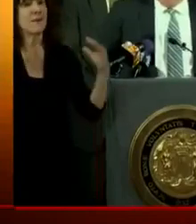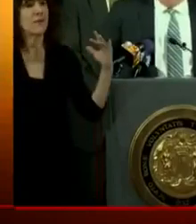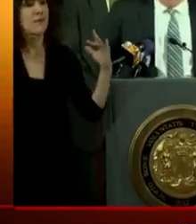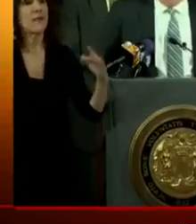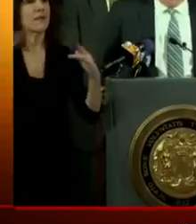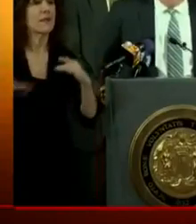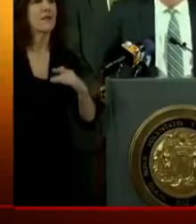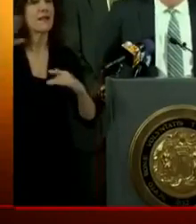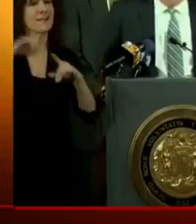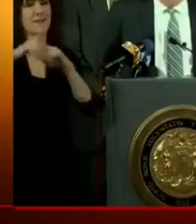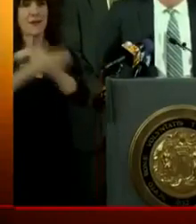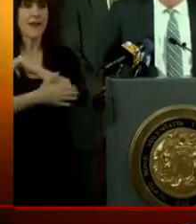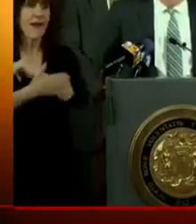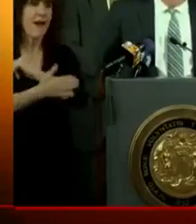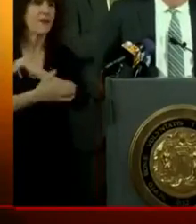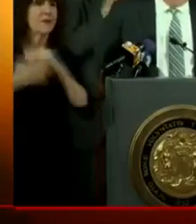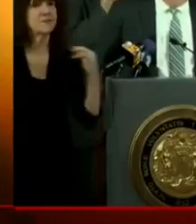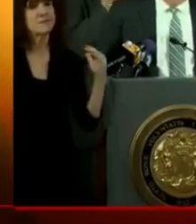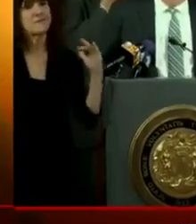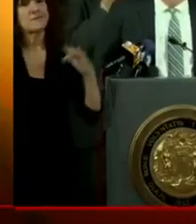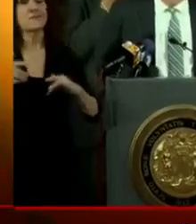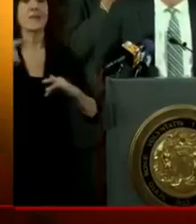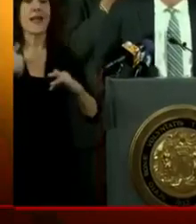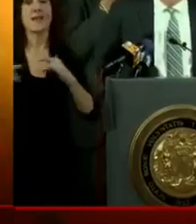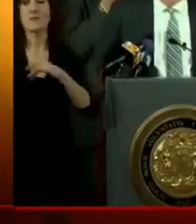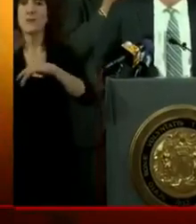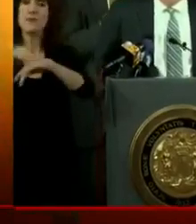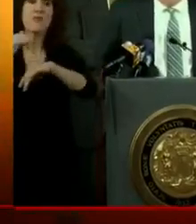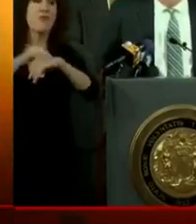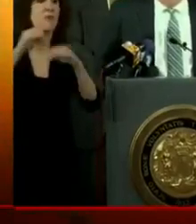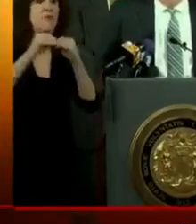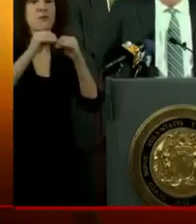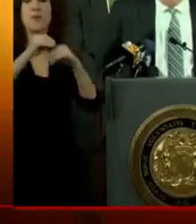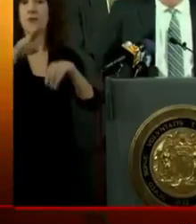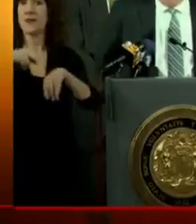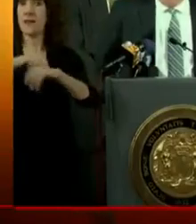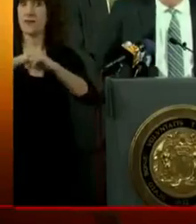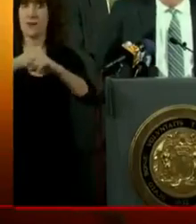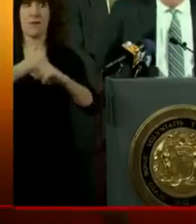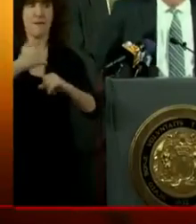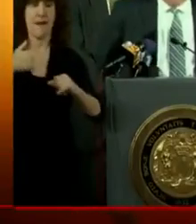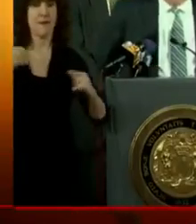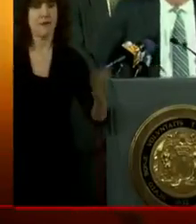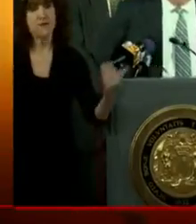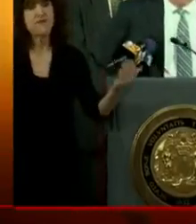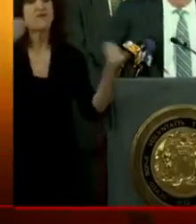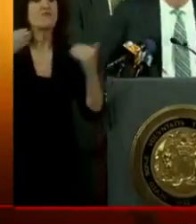from around various counties around the state, as we call up the Guard members, and as we get support from other states. Thank you.